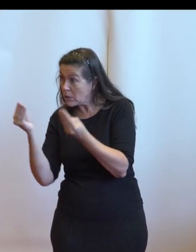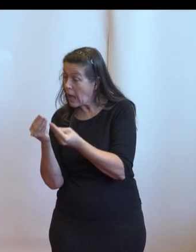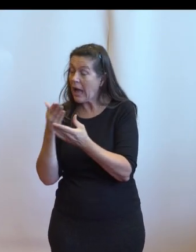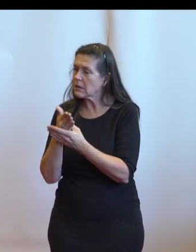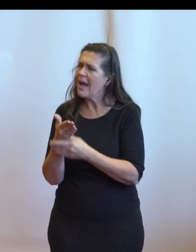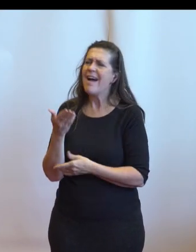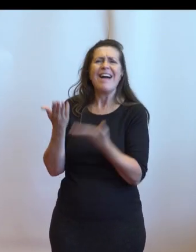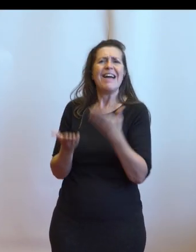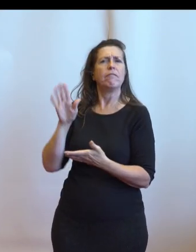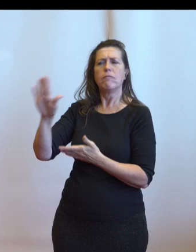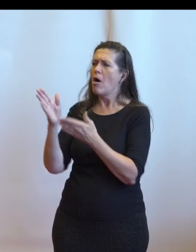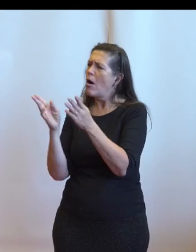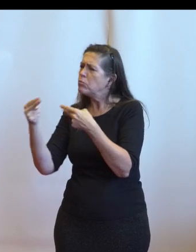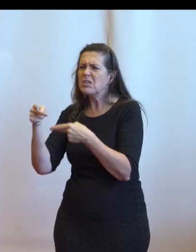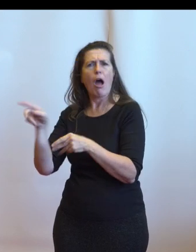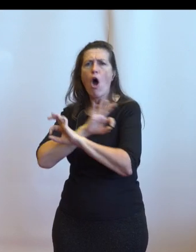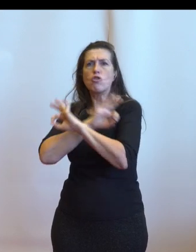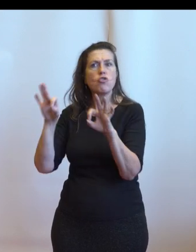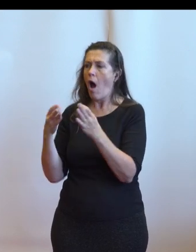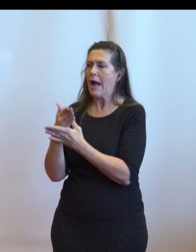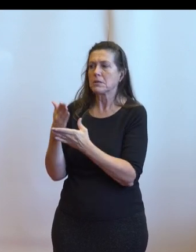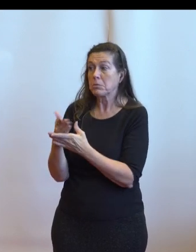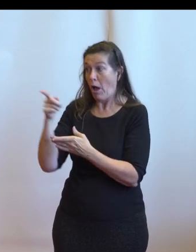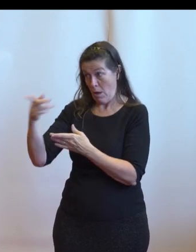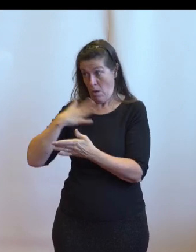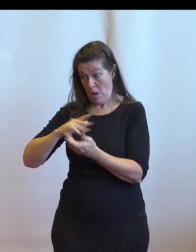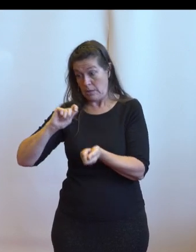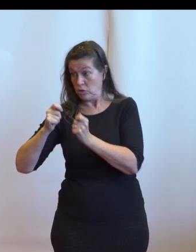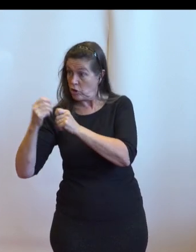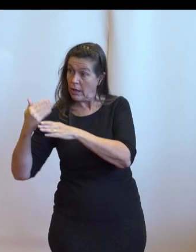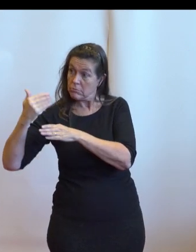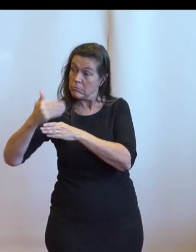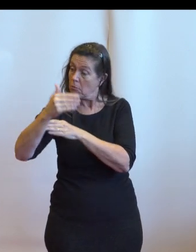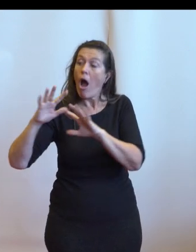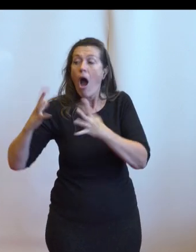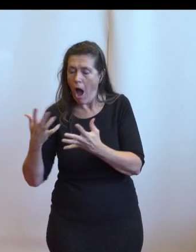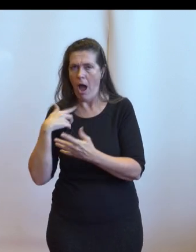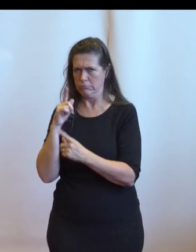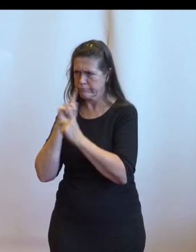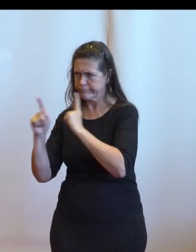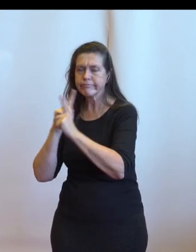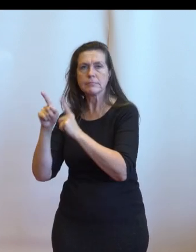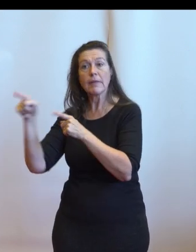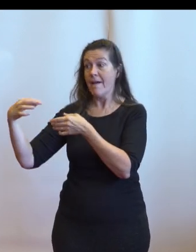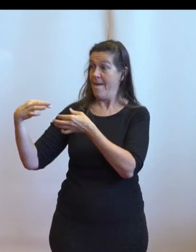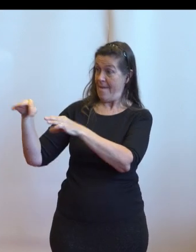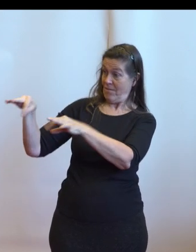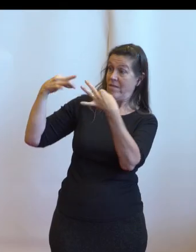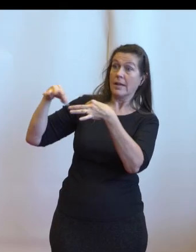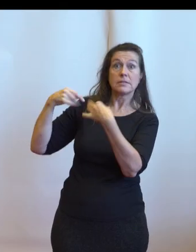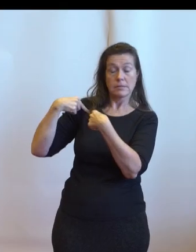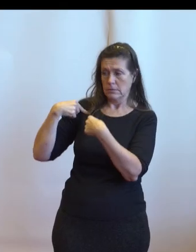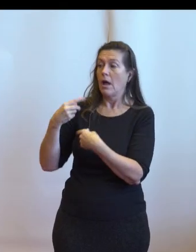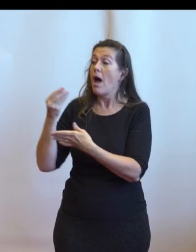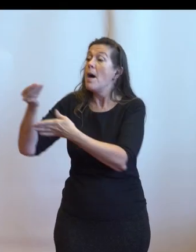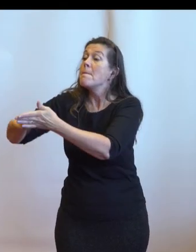not accessible, what is your roadmap? So we also have a scorecard to monitor where our vendors are